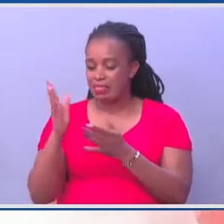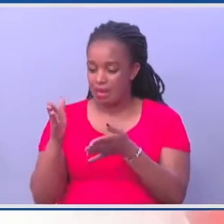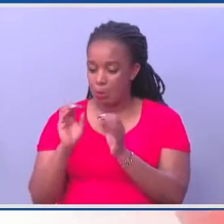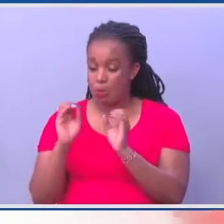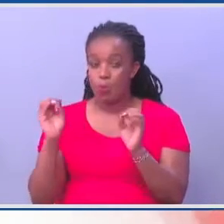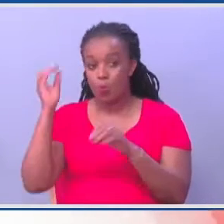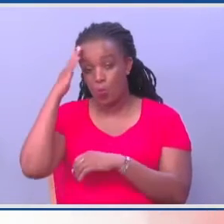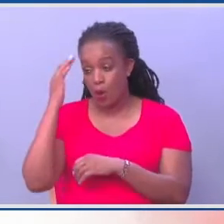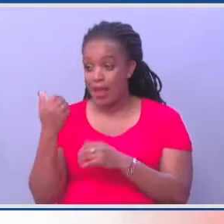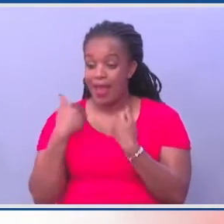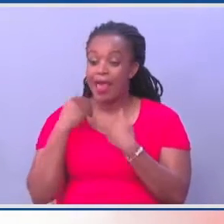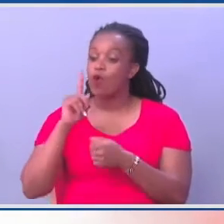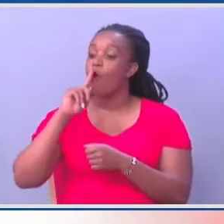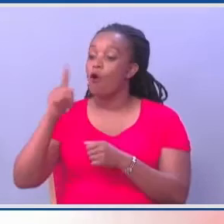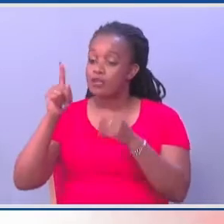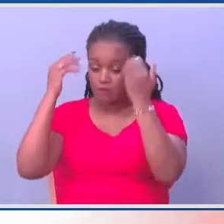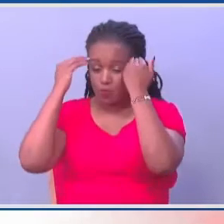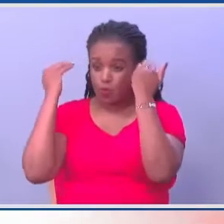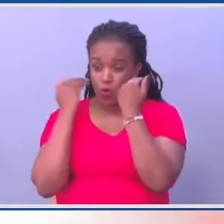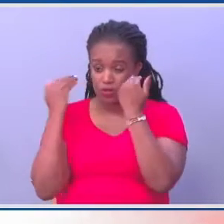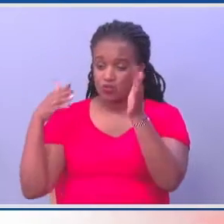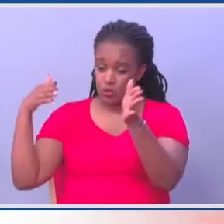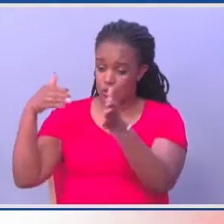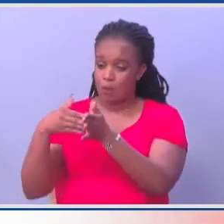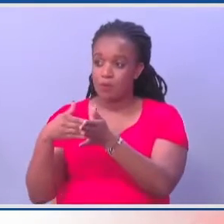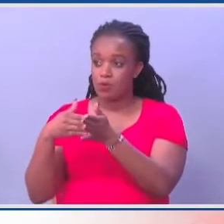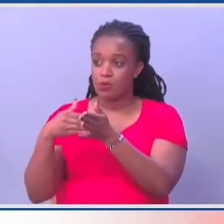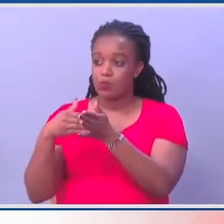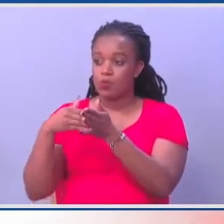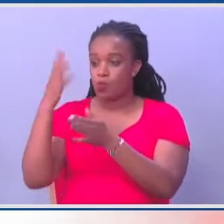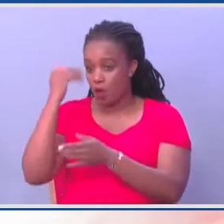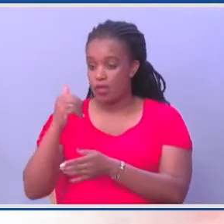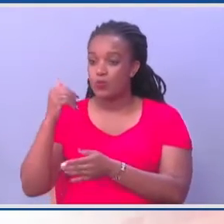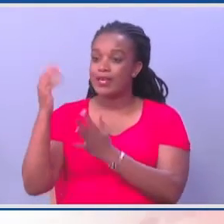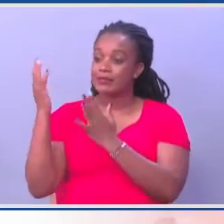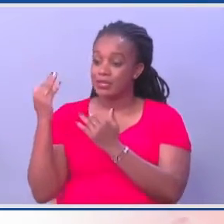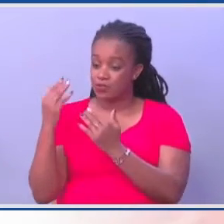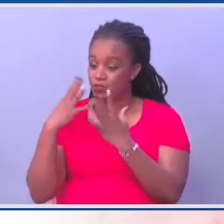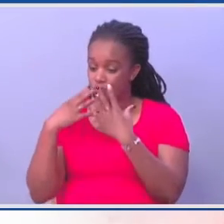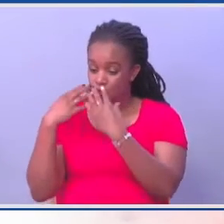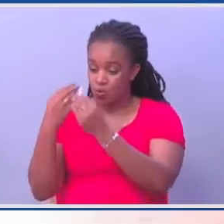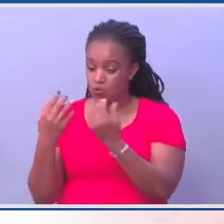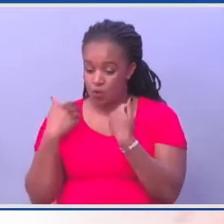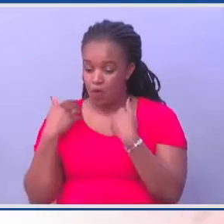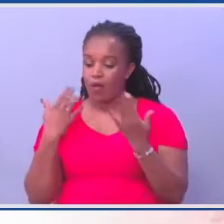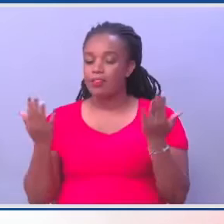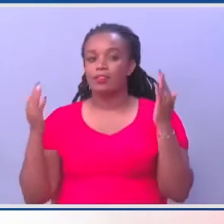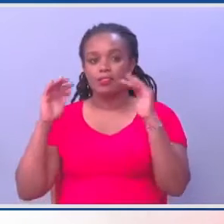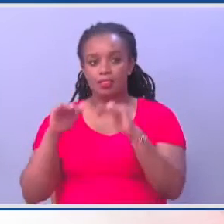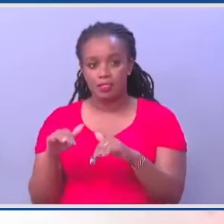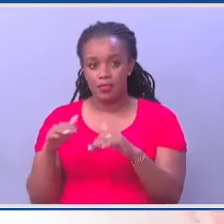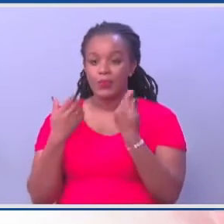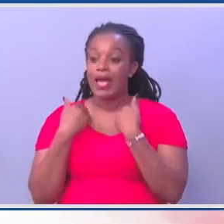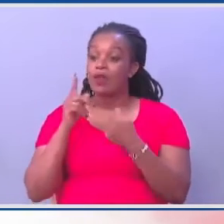there was already an order stopping, because we were going to have an NDC. He was going to have an NDC. There was already a tribunal